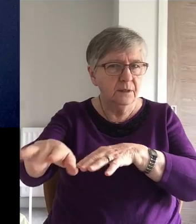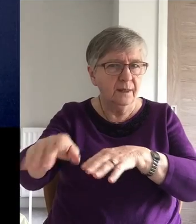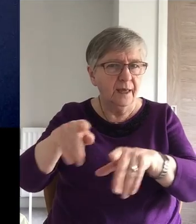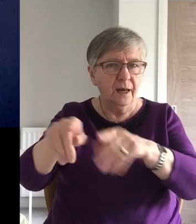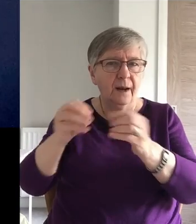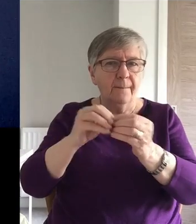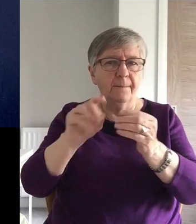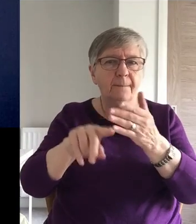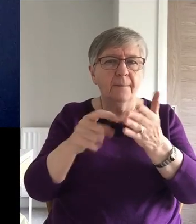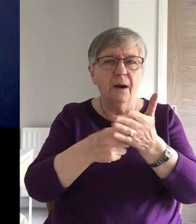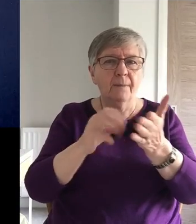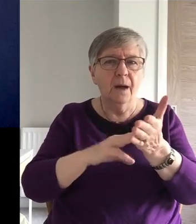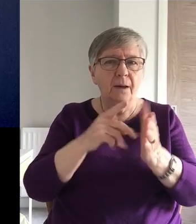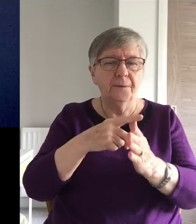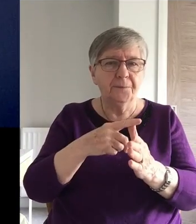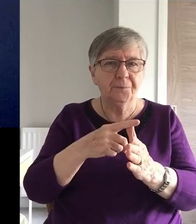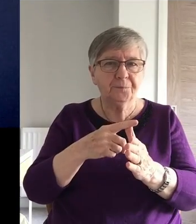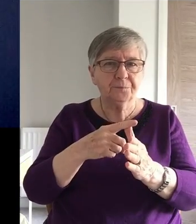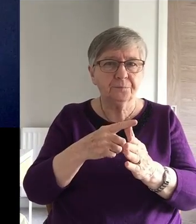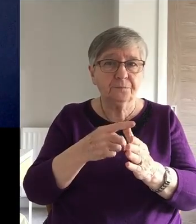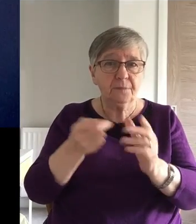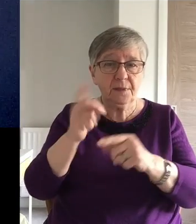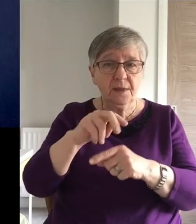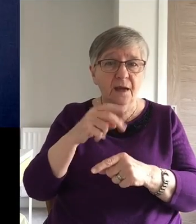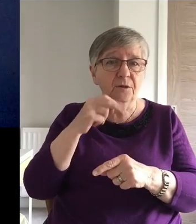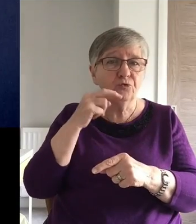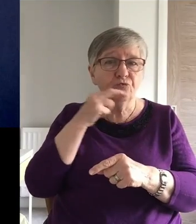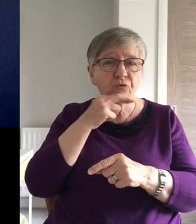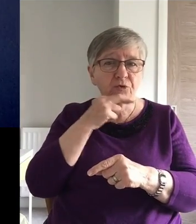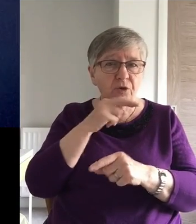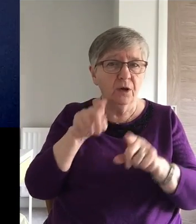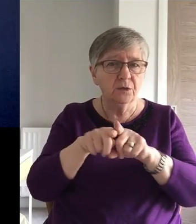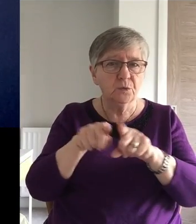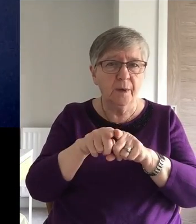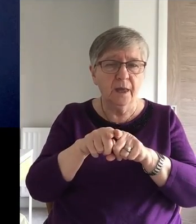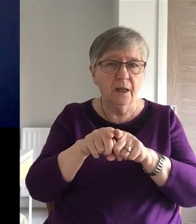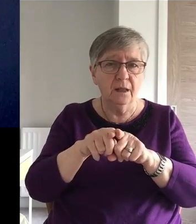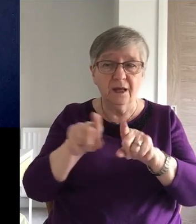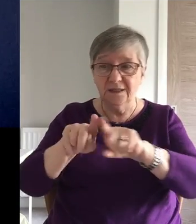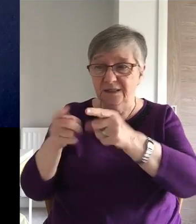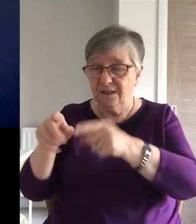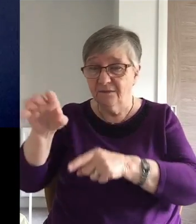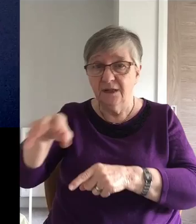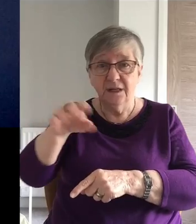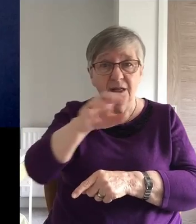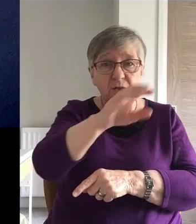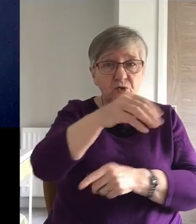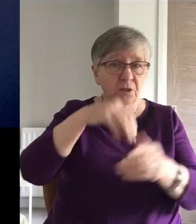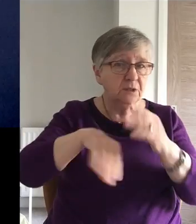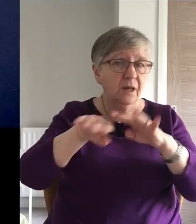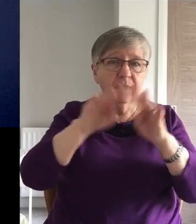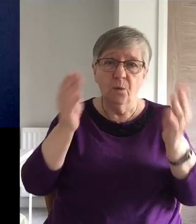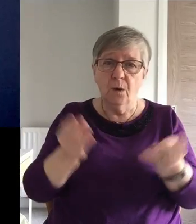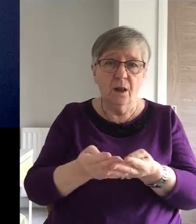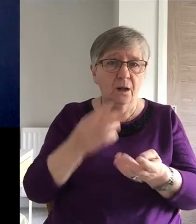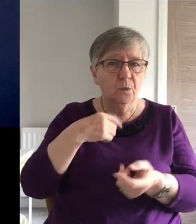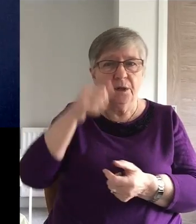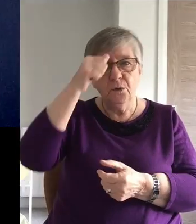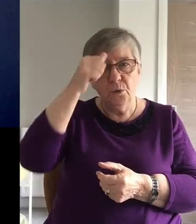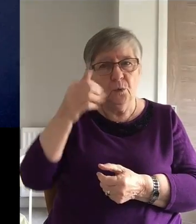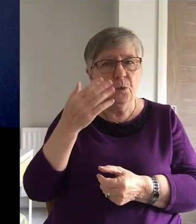surface in Burma and in Russia and in so many other nations across this world, Lord. We know that